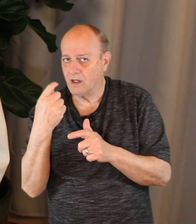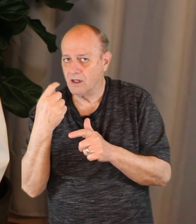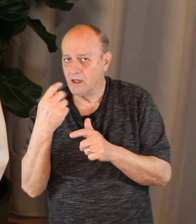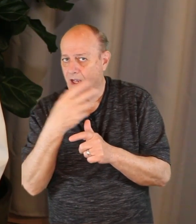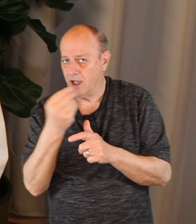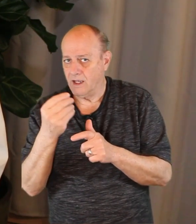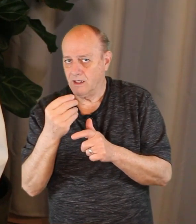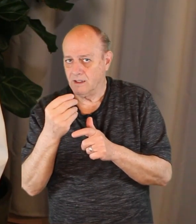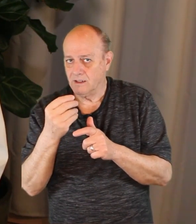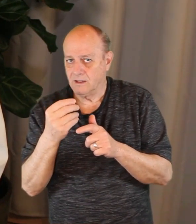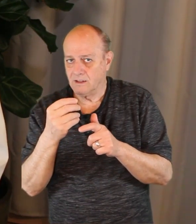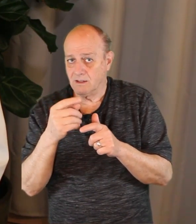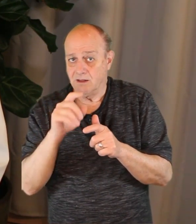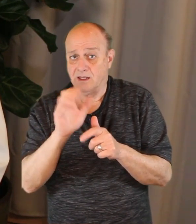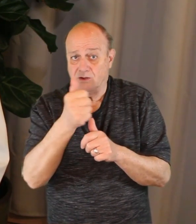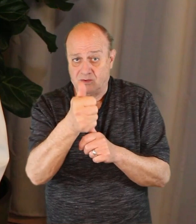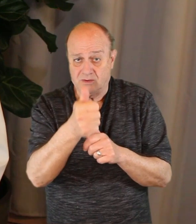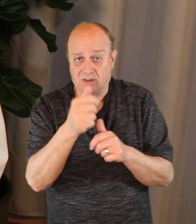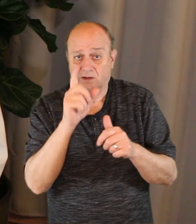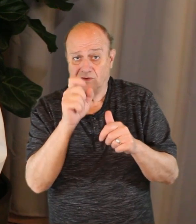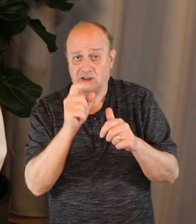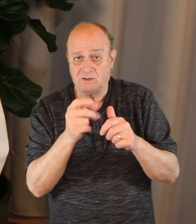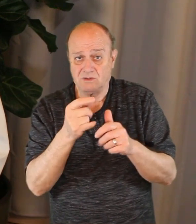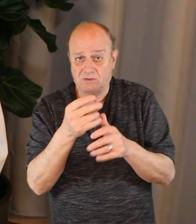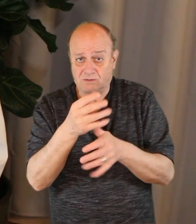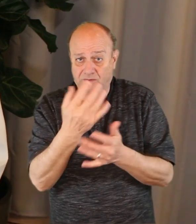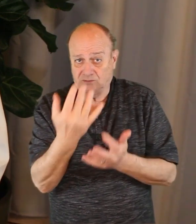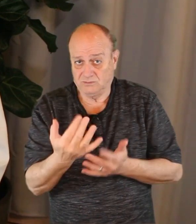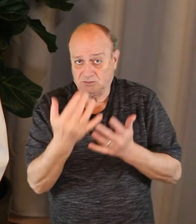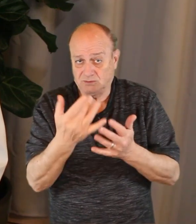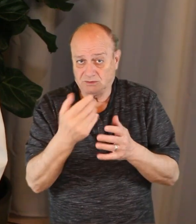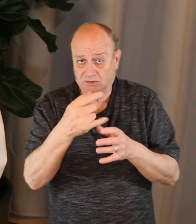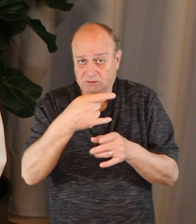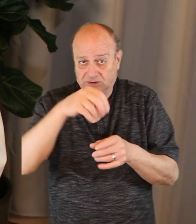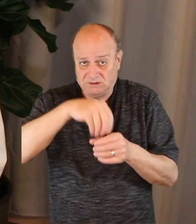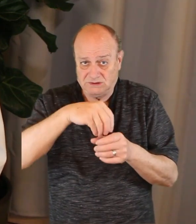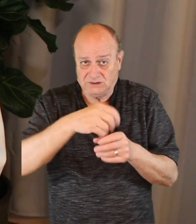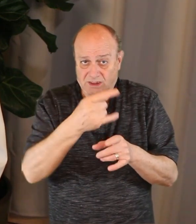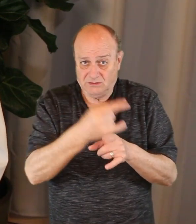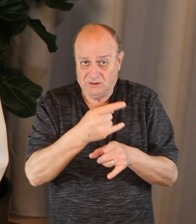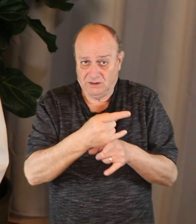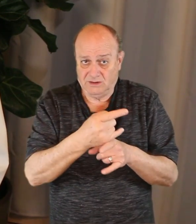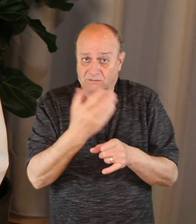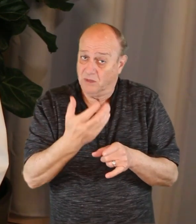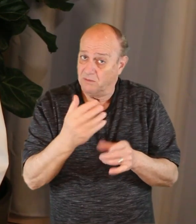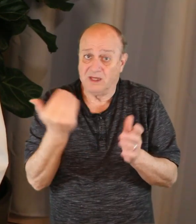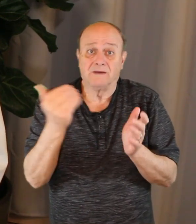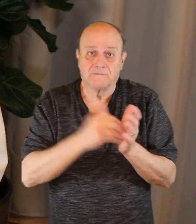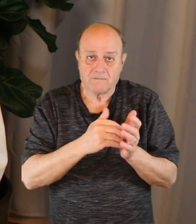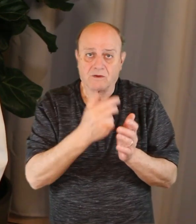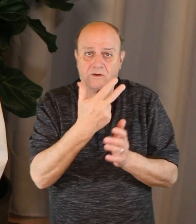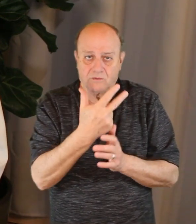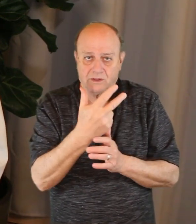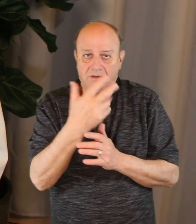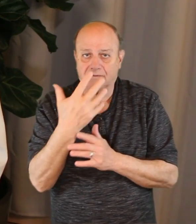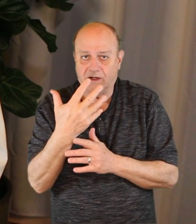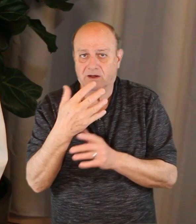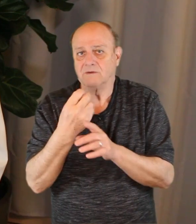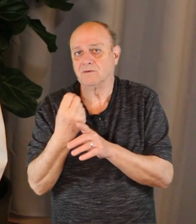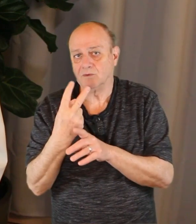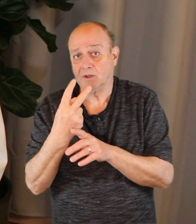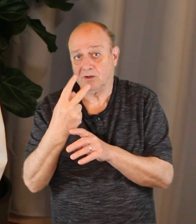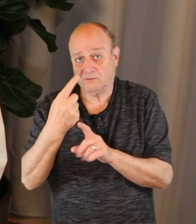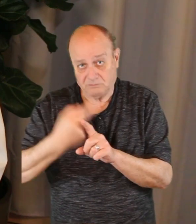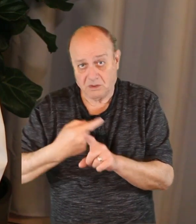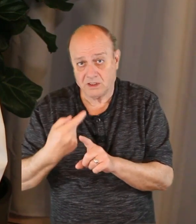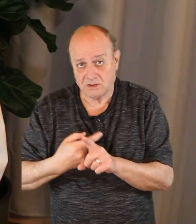brine, which extracts the flavor. Now that brine process can take 3, 5, even 12 months, depending upon the practices